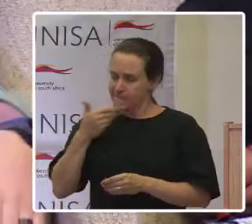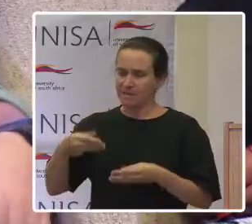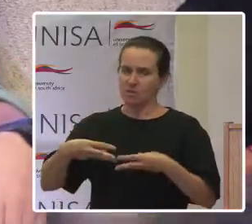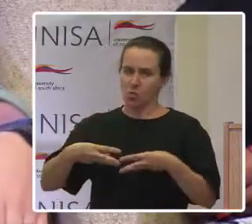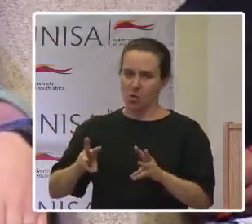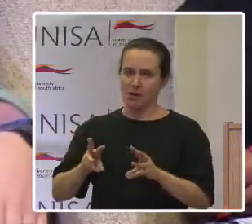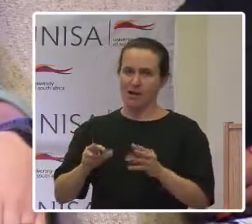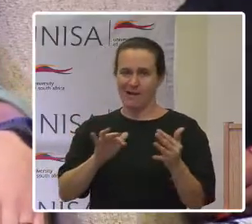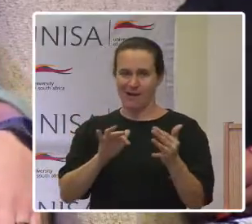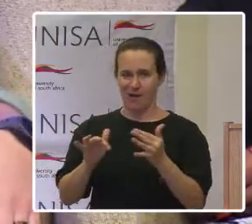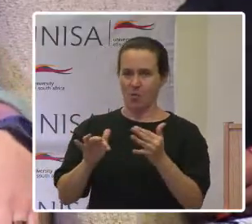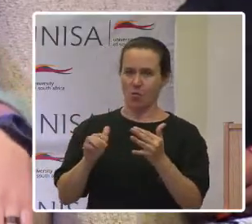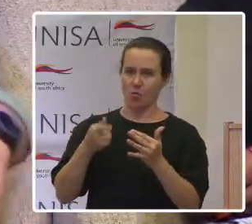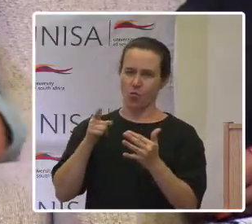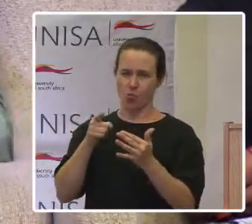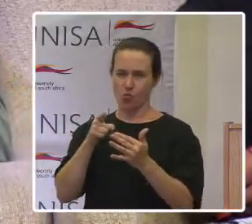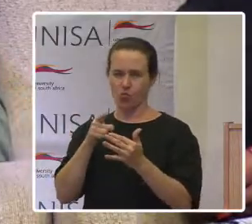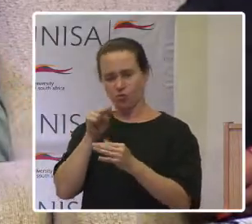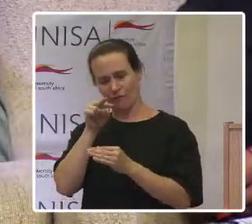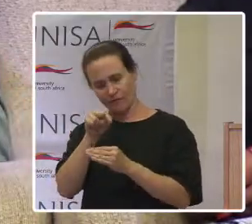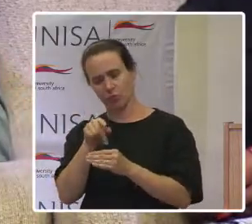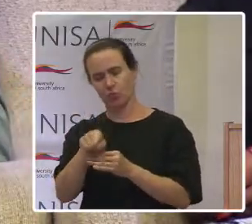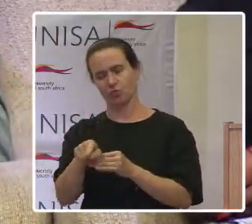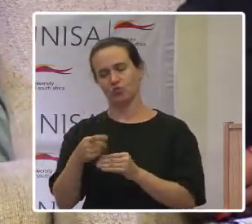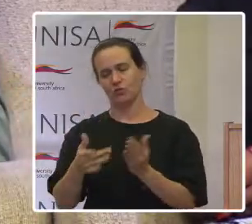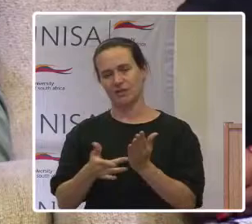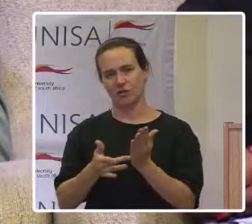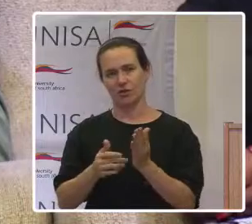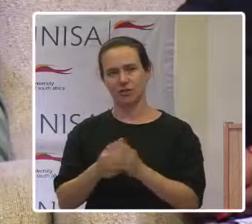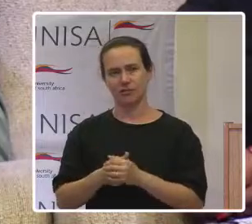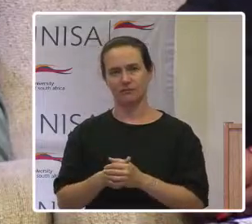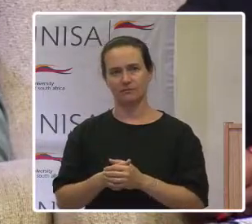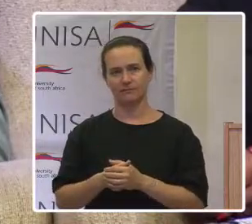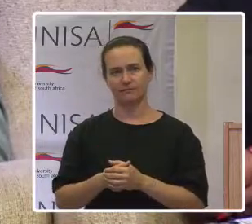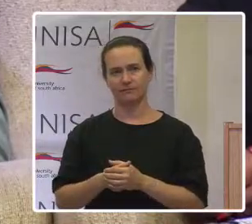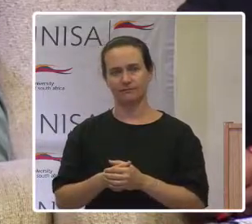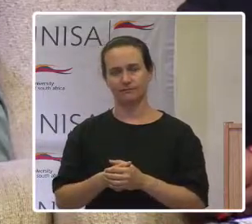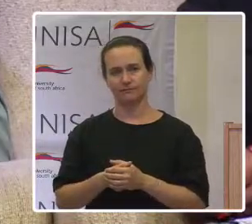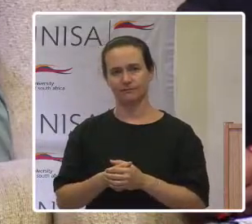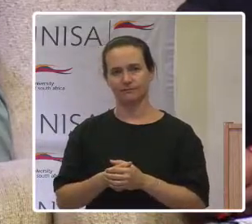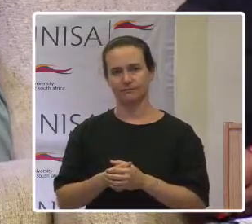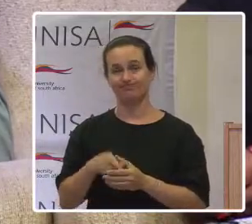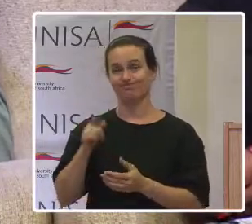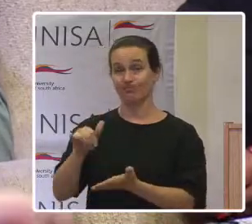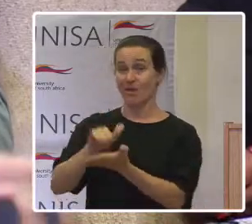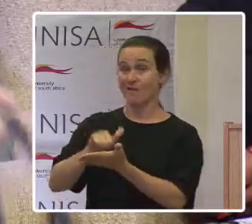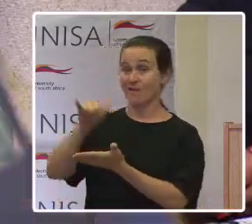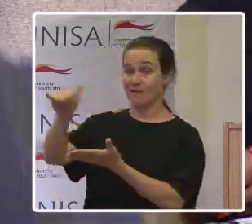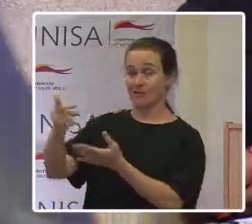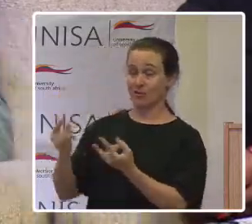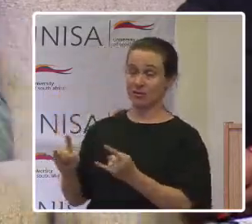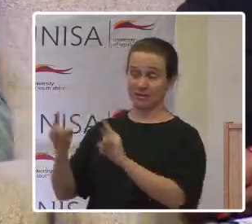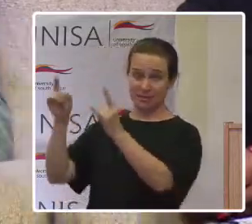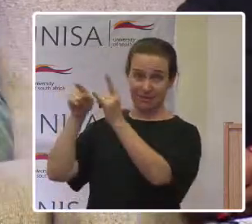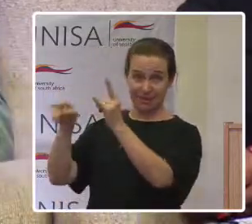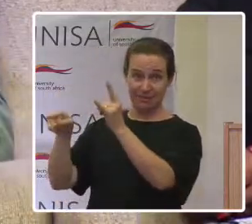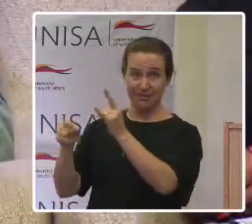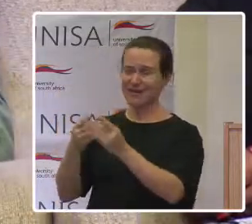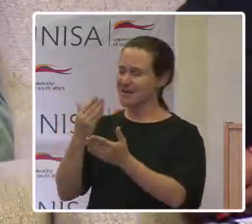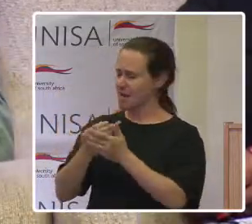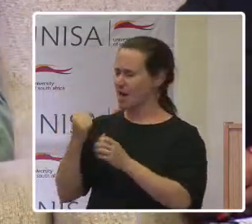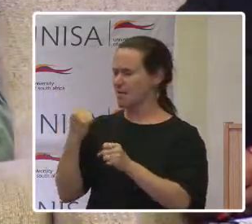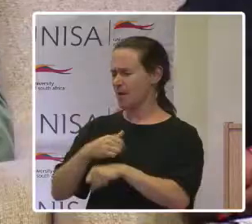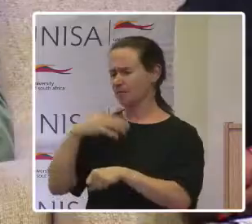of looking at things. So with that being said, the Aerotropolis can create